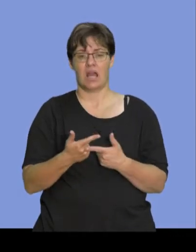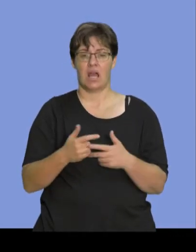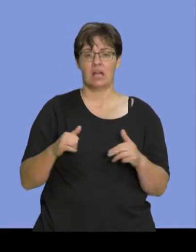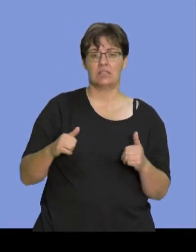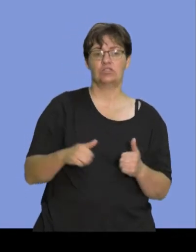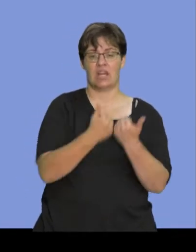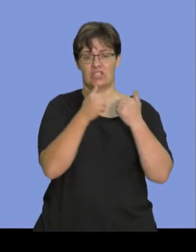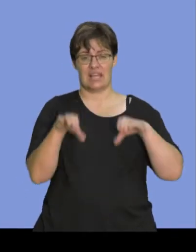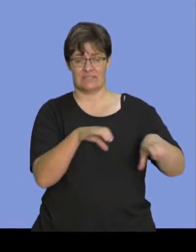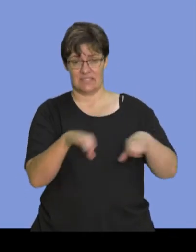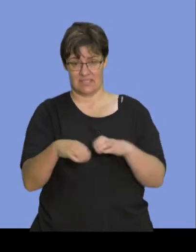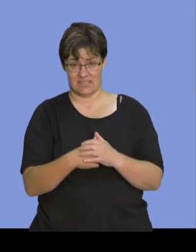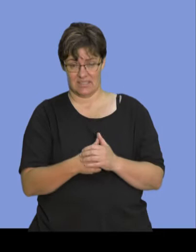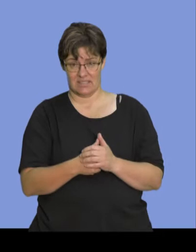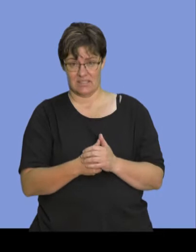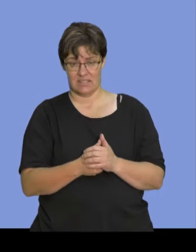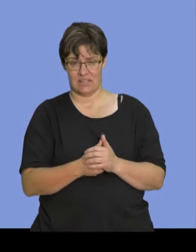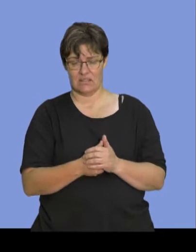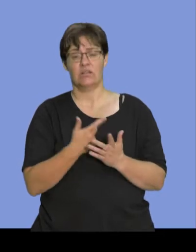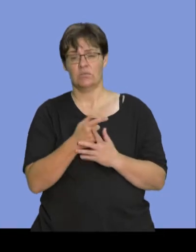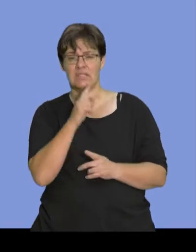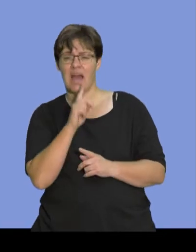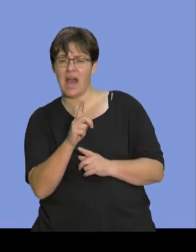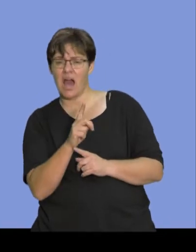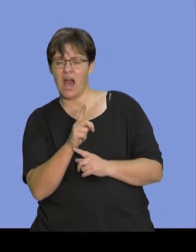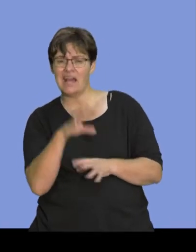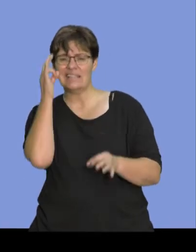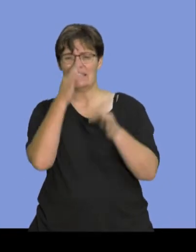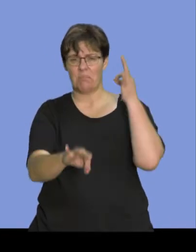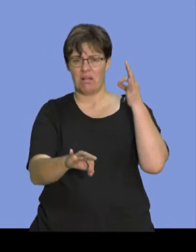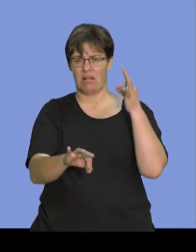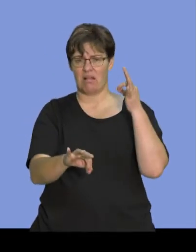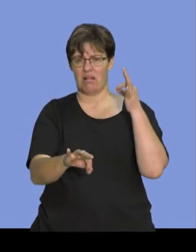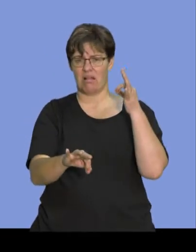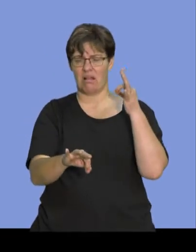one of the challenge activities, we would have discussed how to make a simple